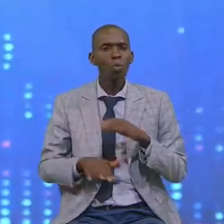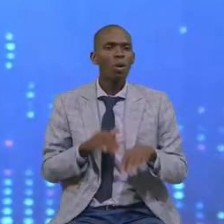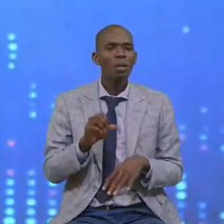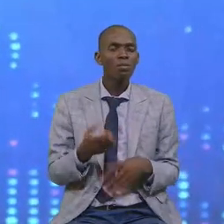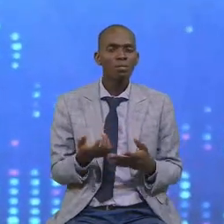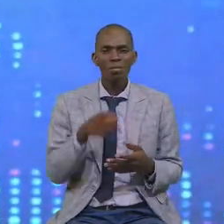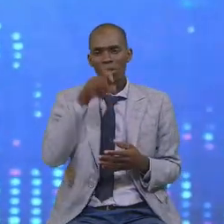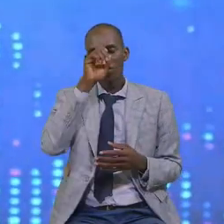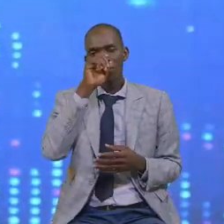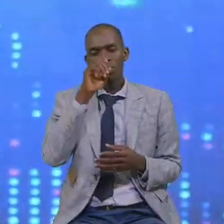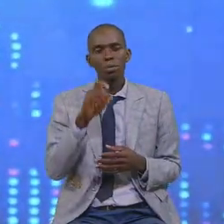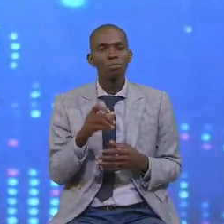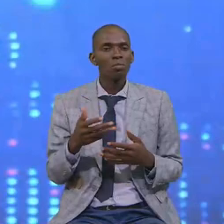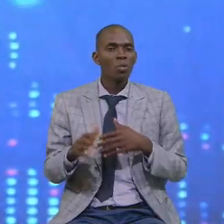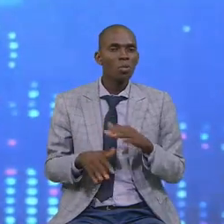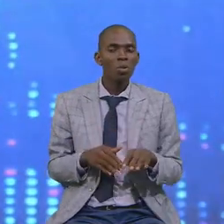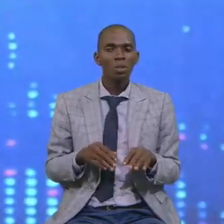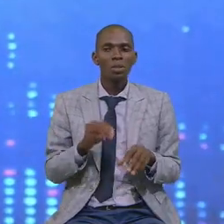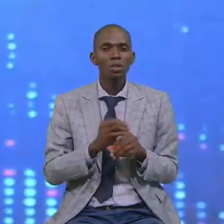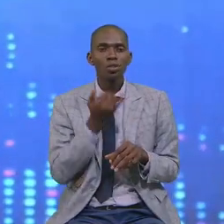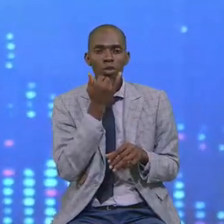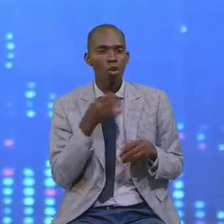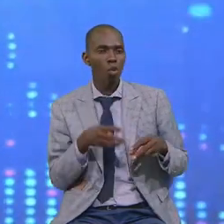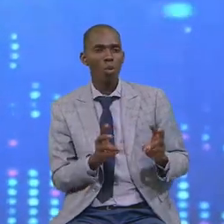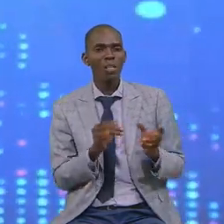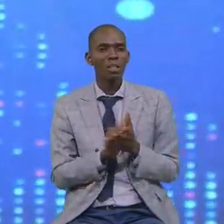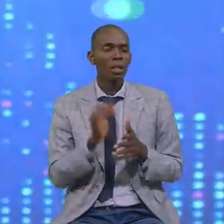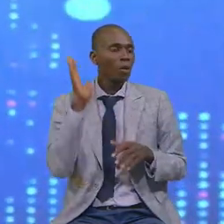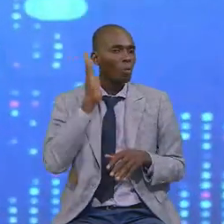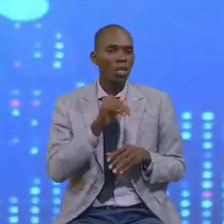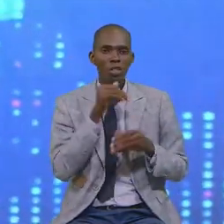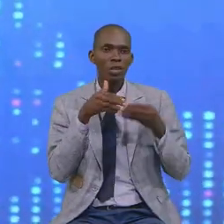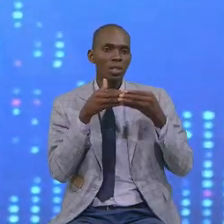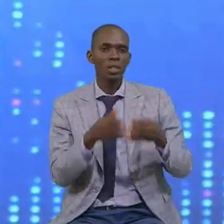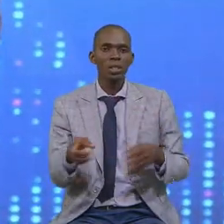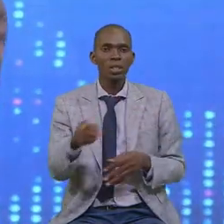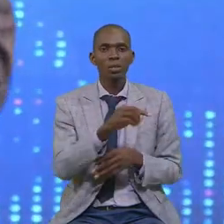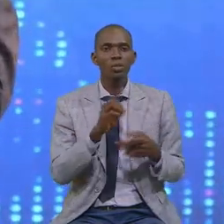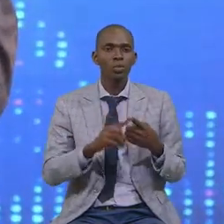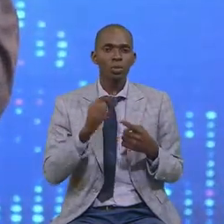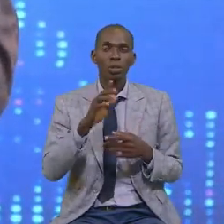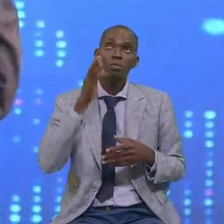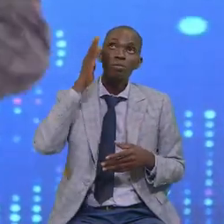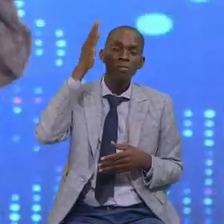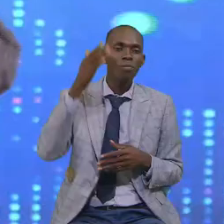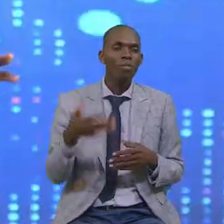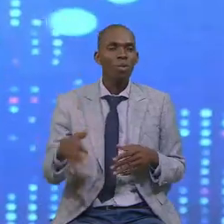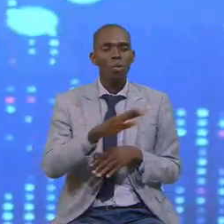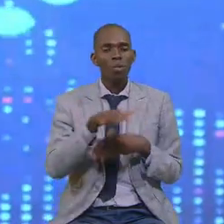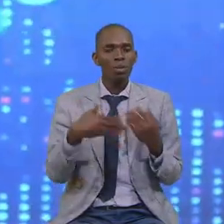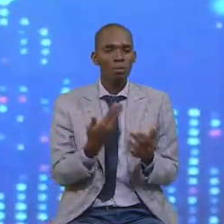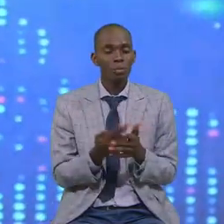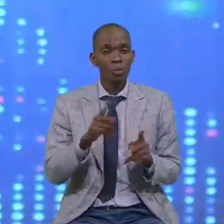walk on the wrong road that will not lead them to their destination. Those are fools.